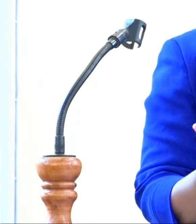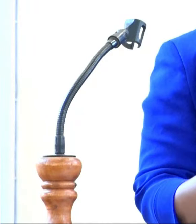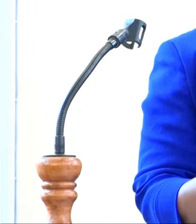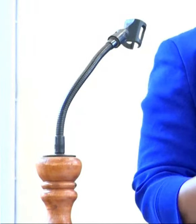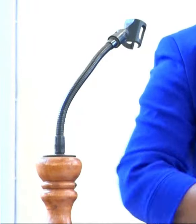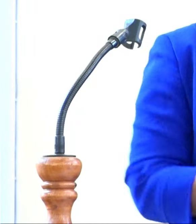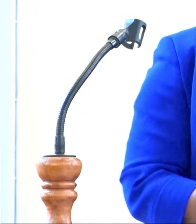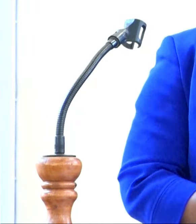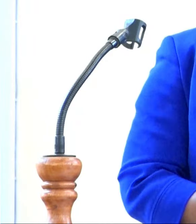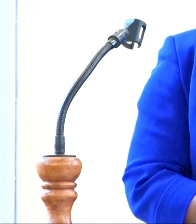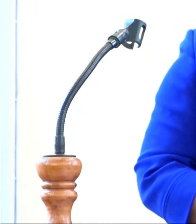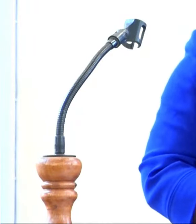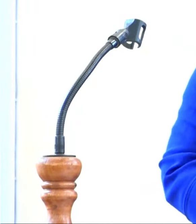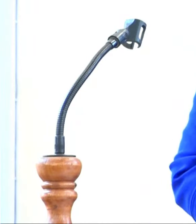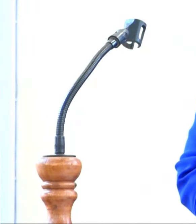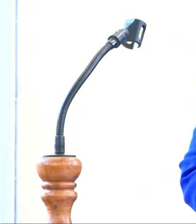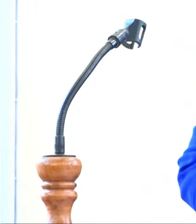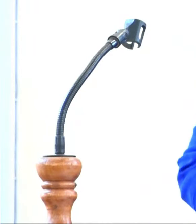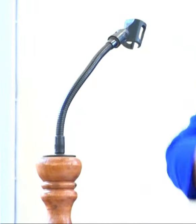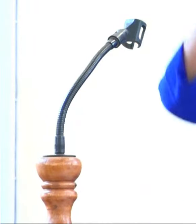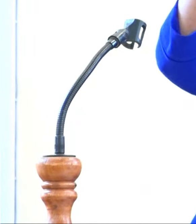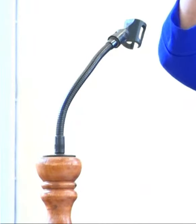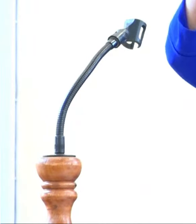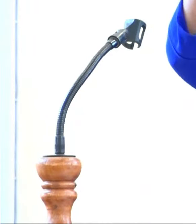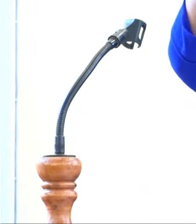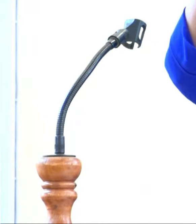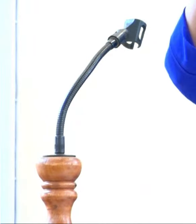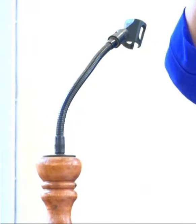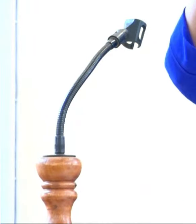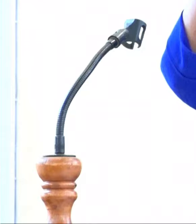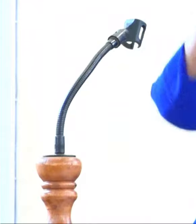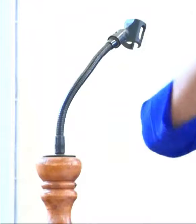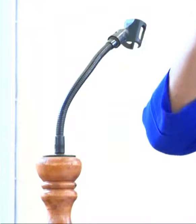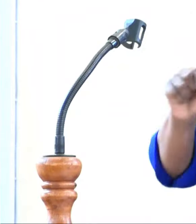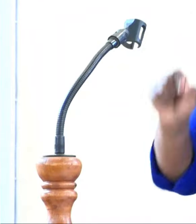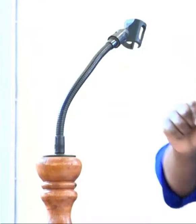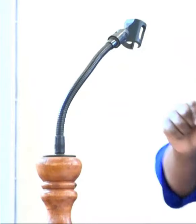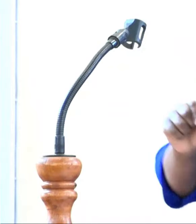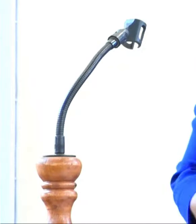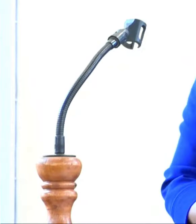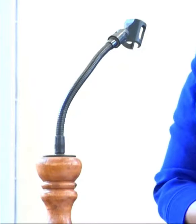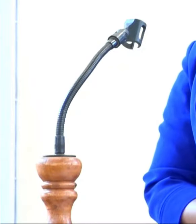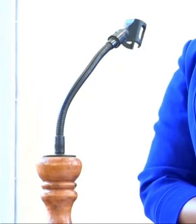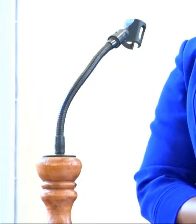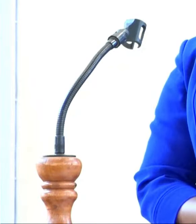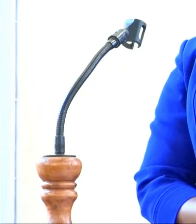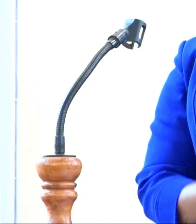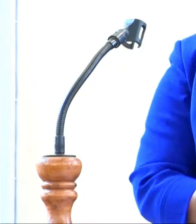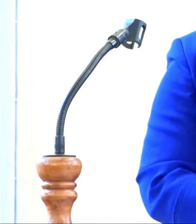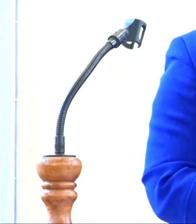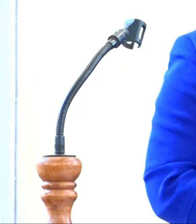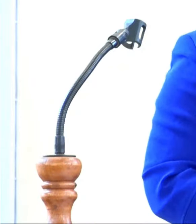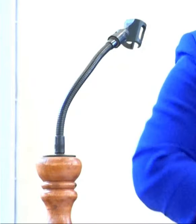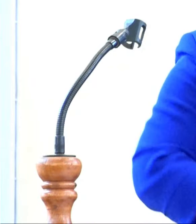sufficient, when we can still be able to say, yes, our God is merciful, because the time is coming when we